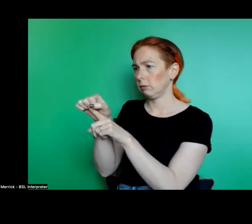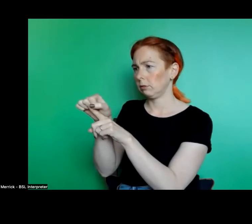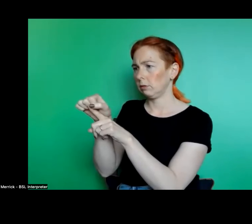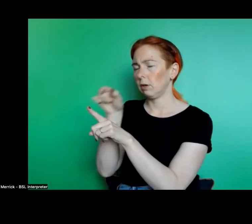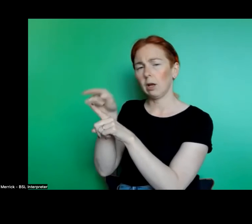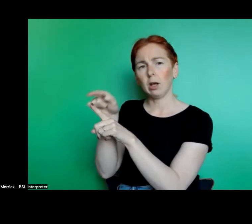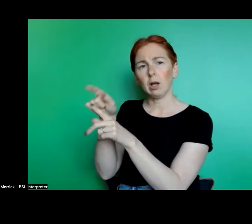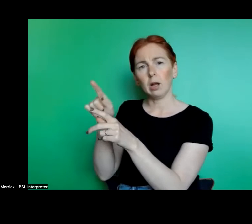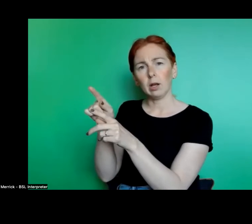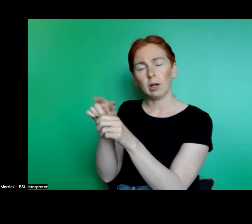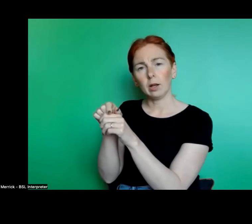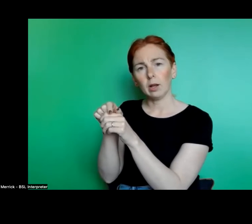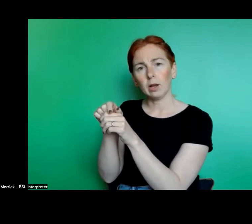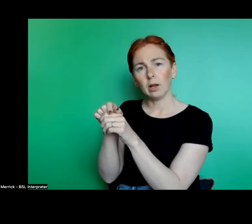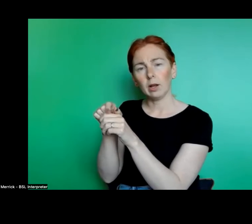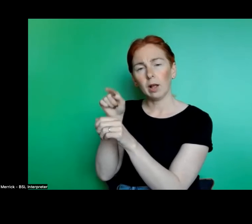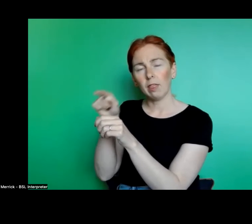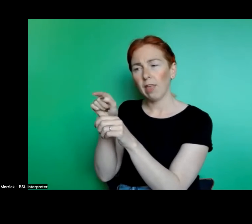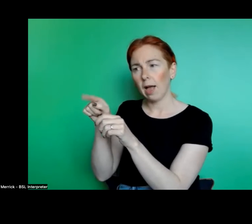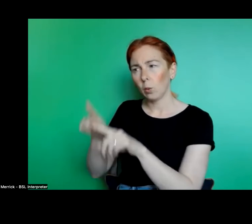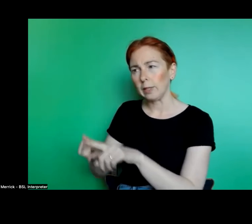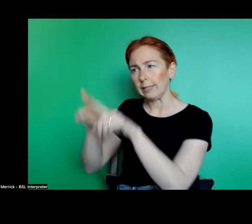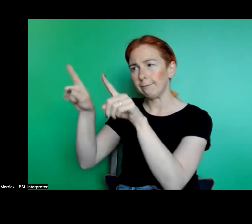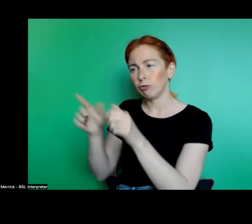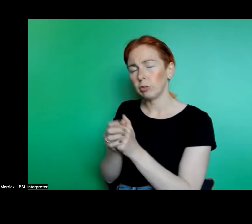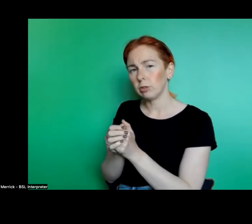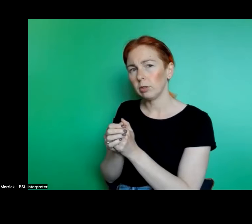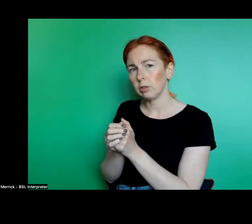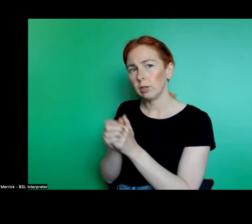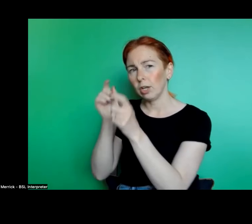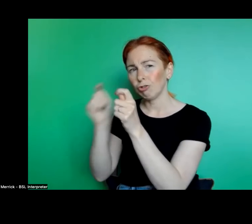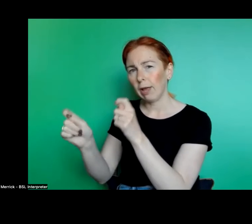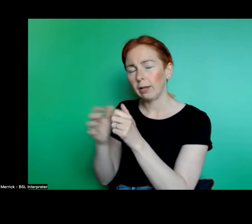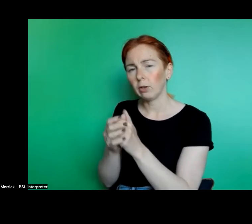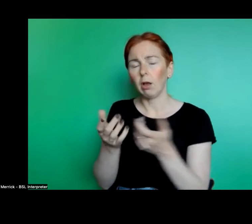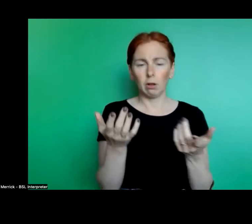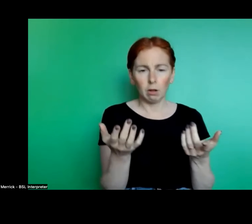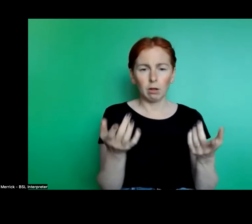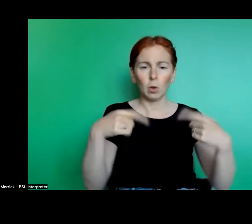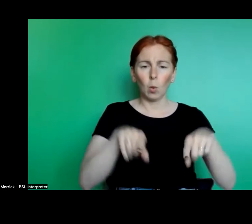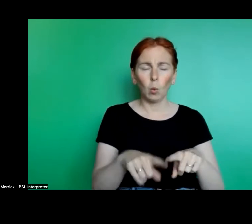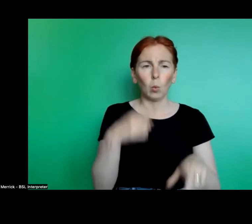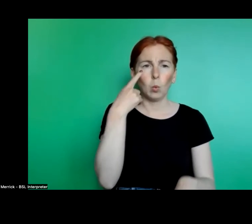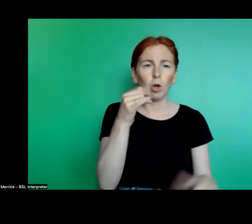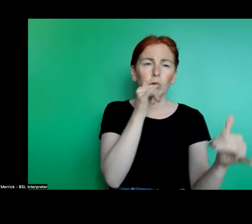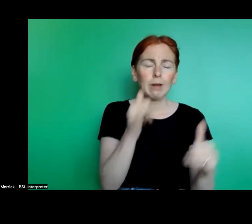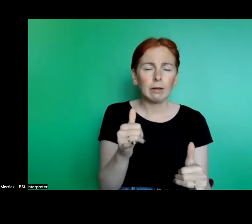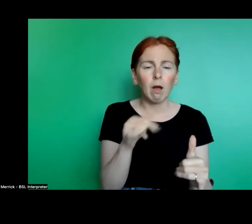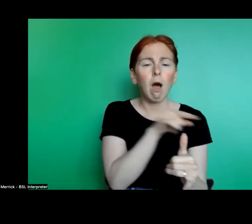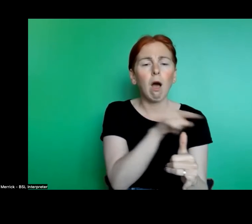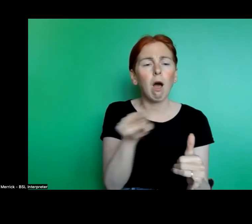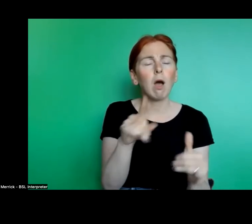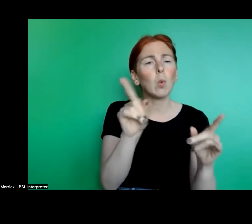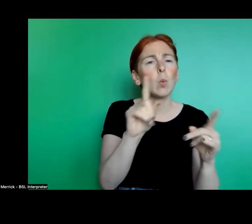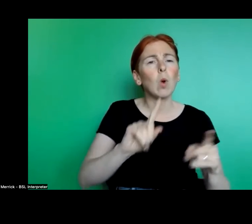then act as a springboard to allow scientists to look at, well, what are those other genes doing in the context of Usher, and